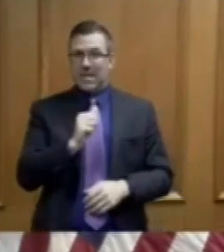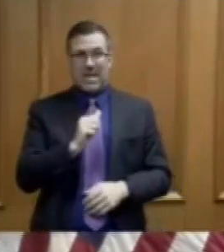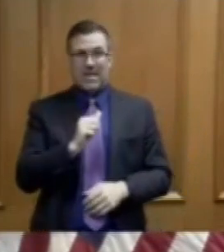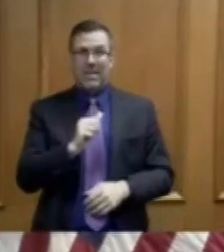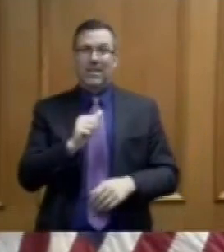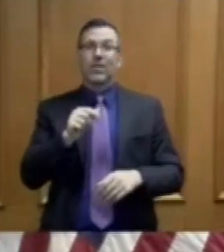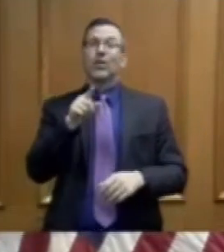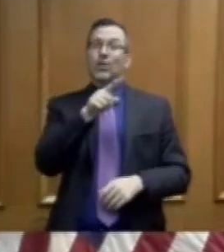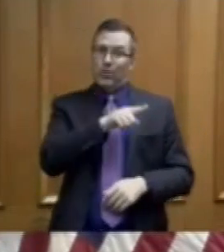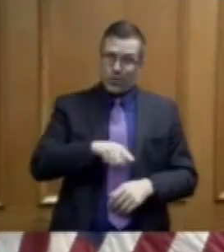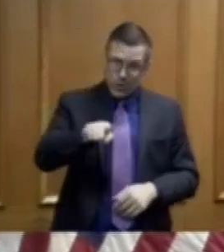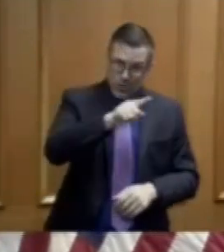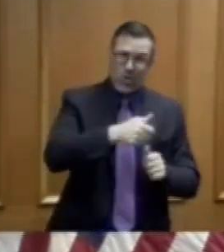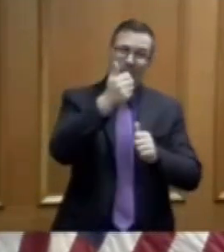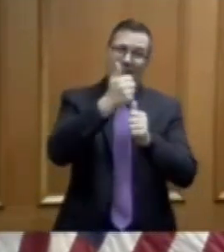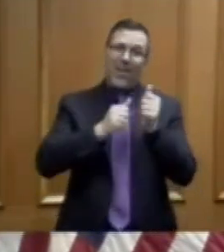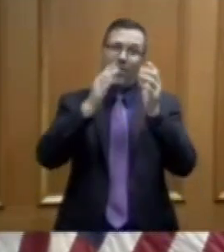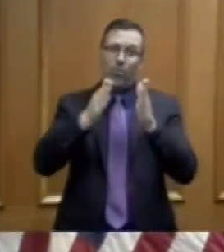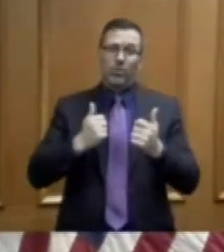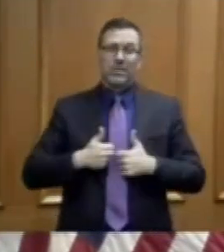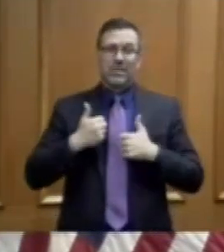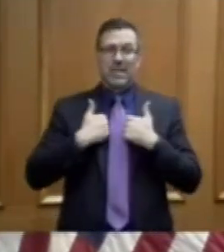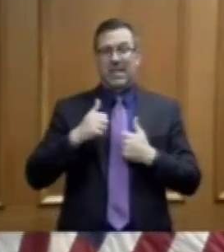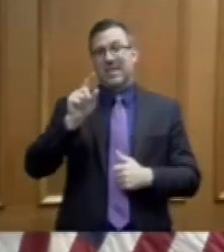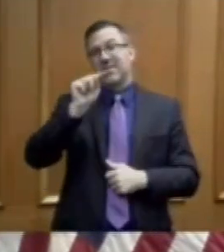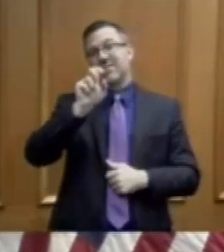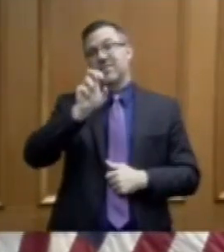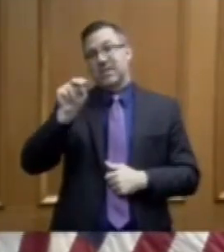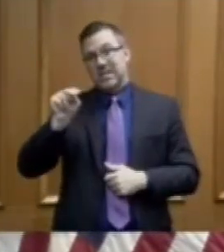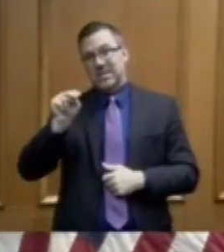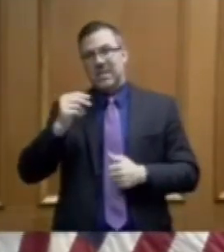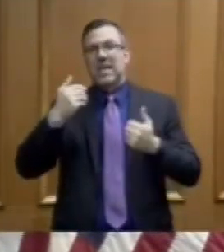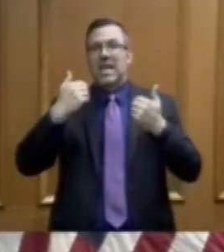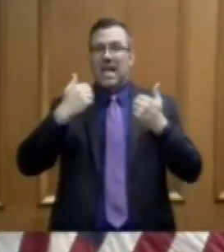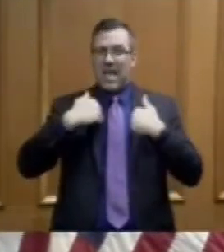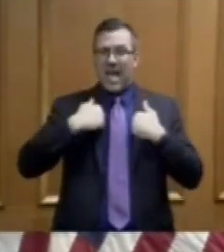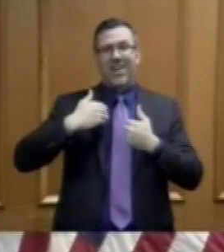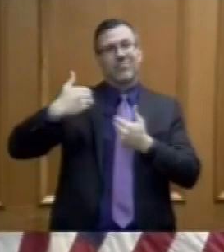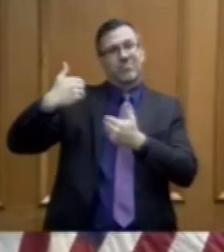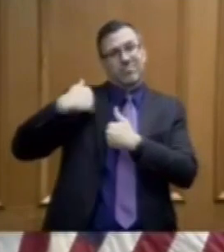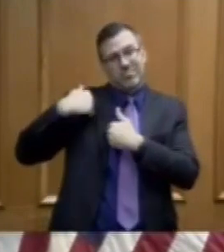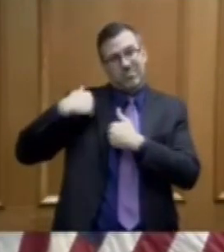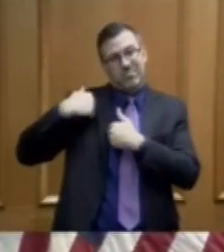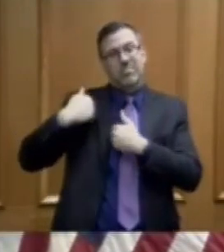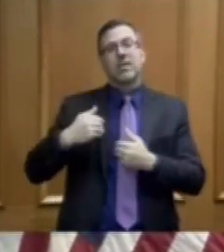but to every Tennessean. Every Tennessean in this state has a role to play, and we encourage you